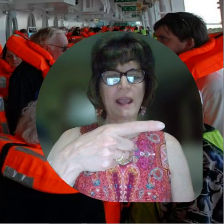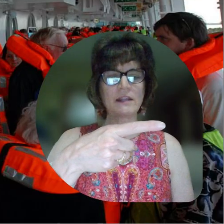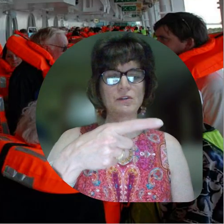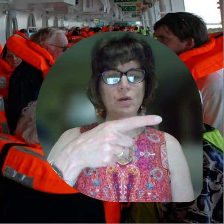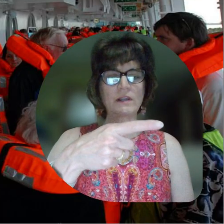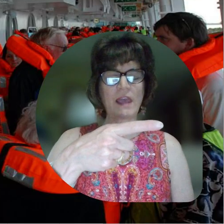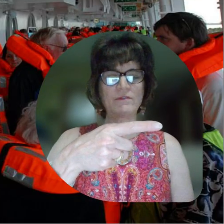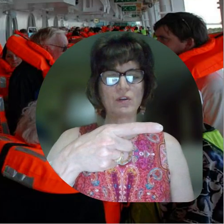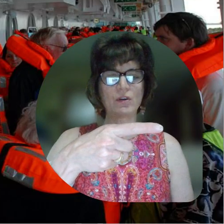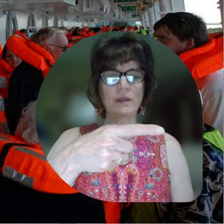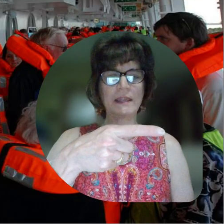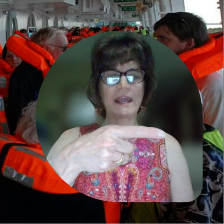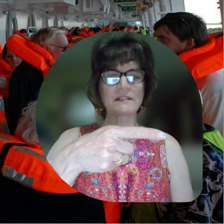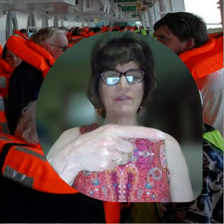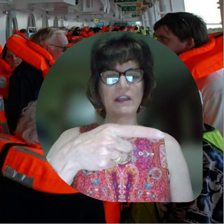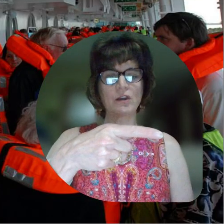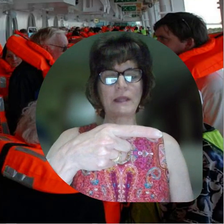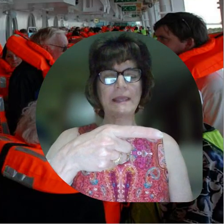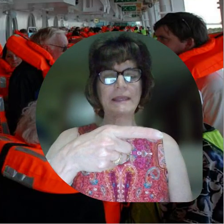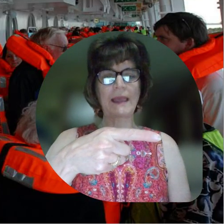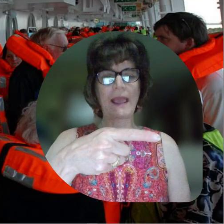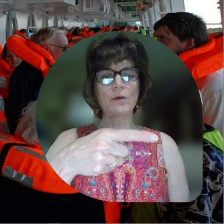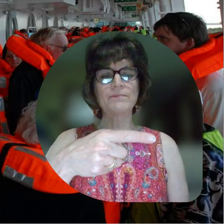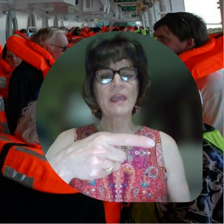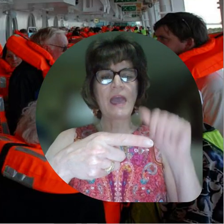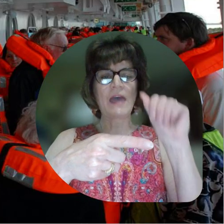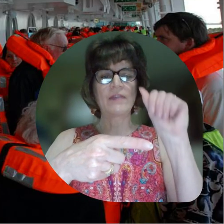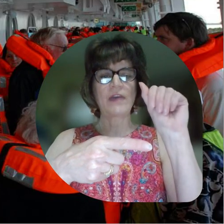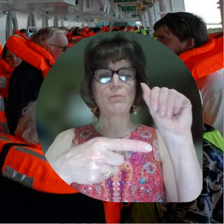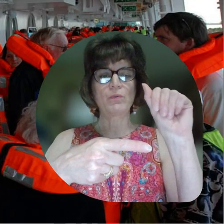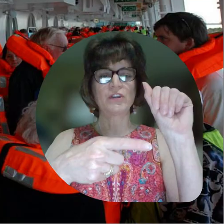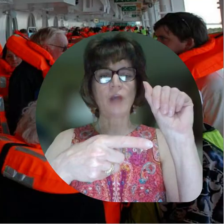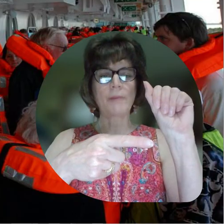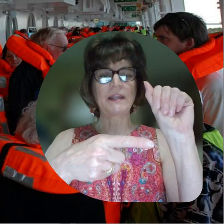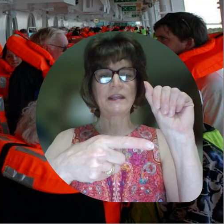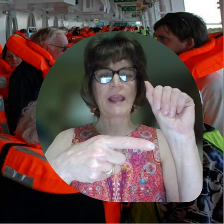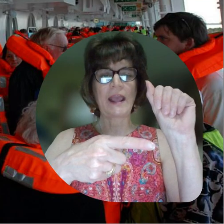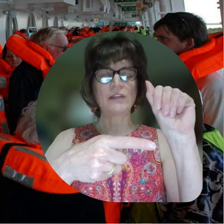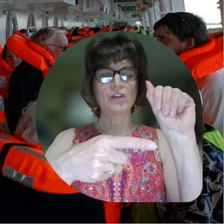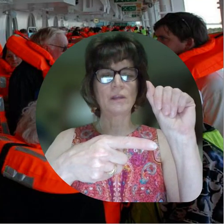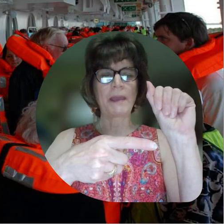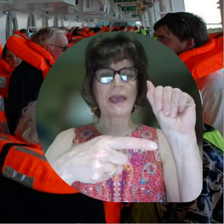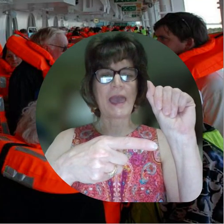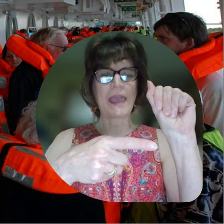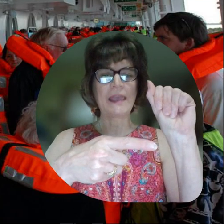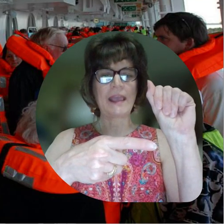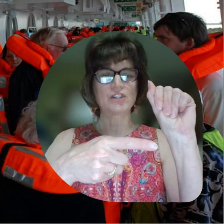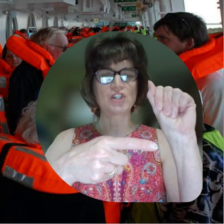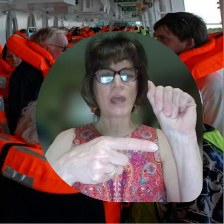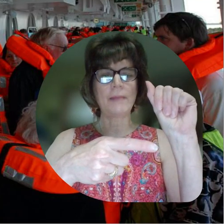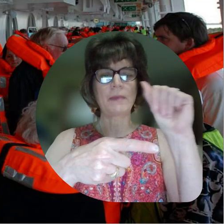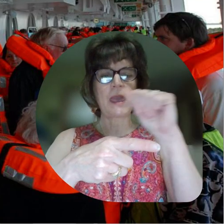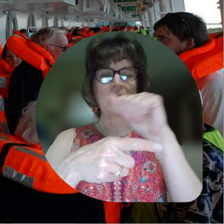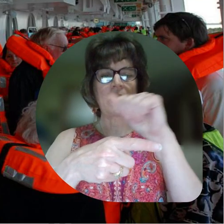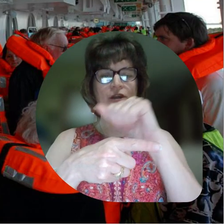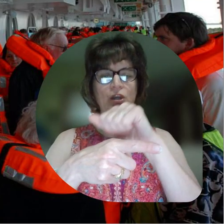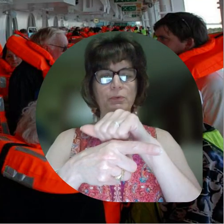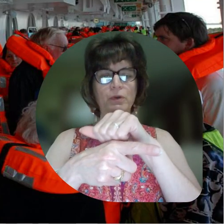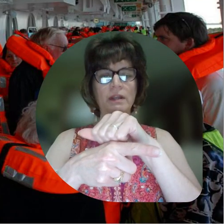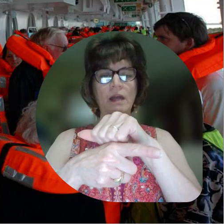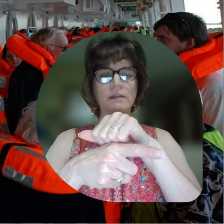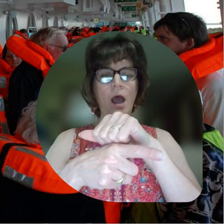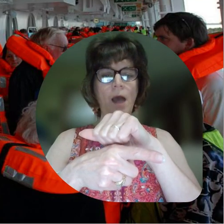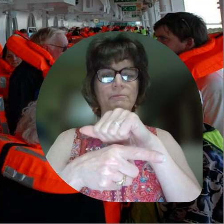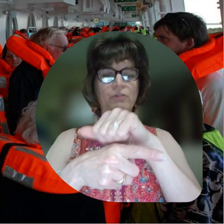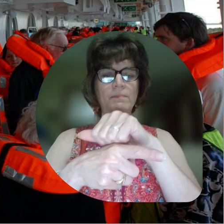non-dominant hand, you're going to have your index finger laying down, and then with your dominant hand, you're going to make an A hand shape, and you're going to